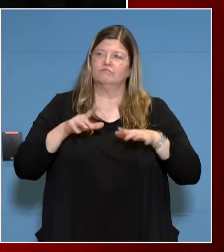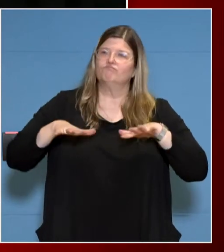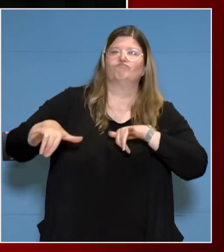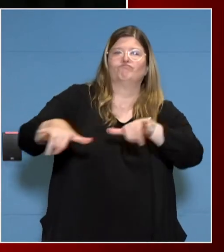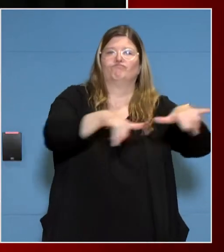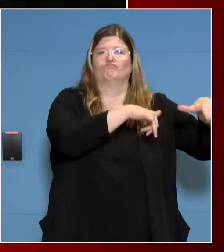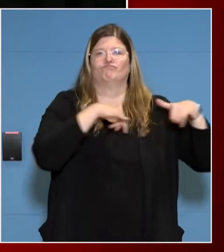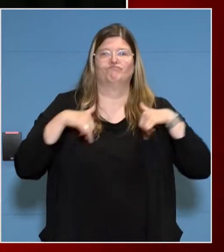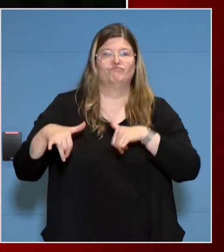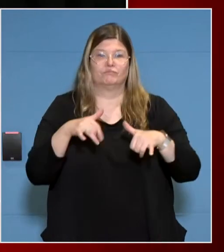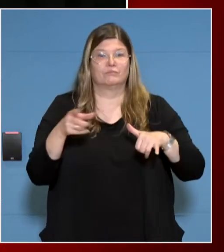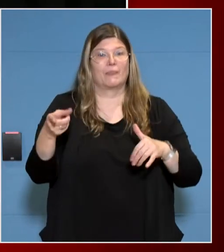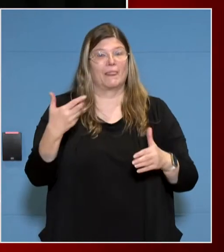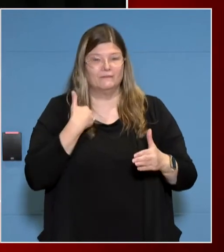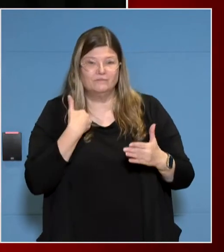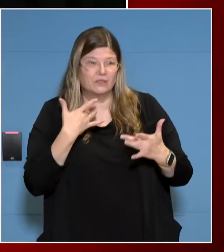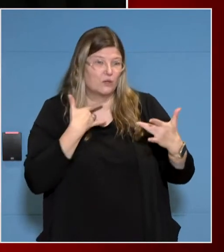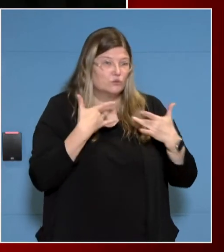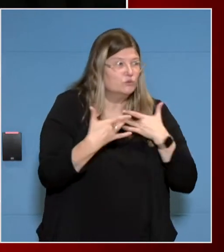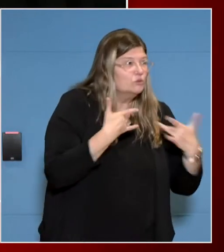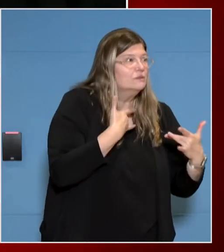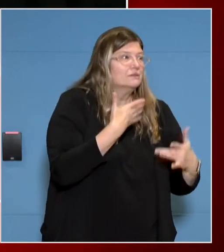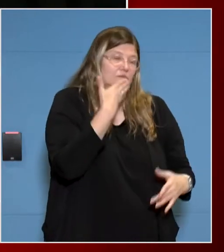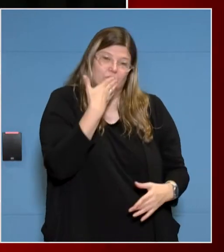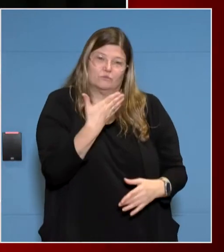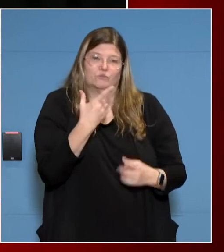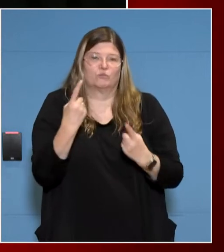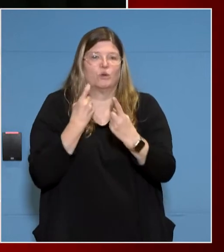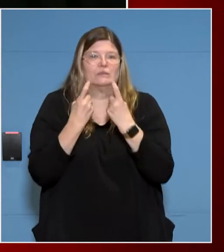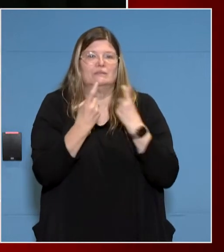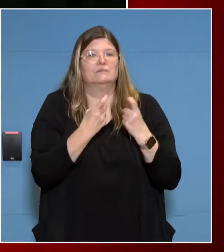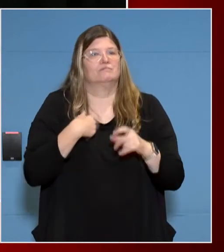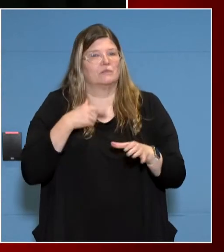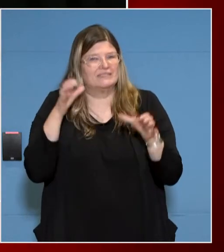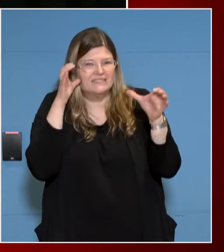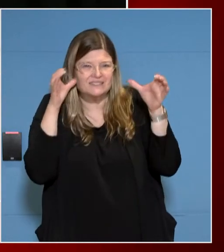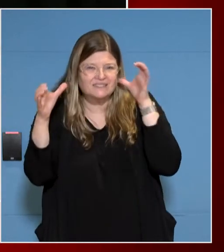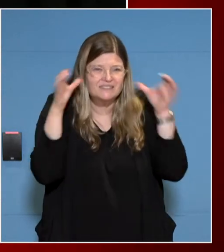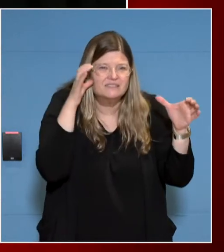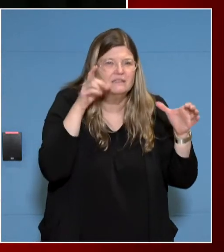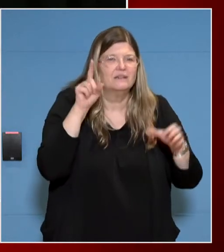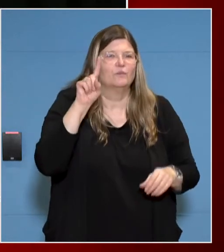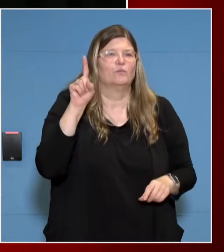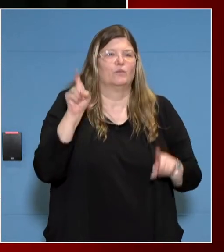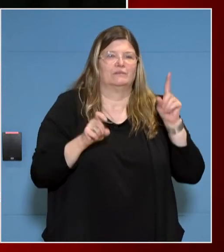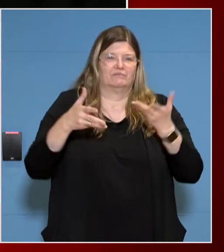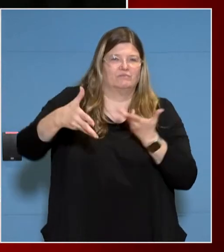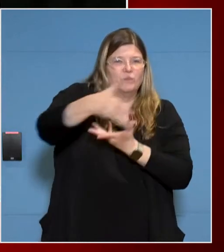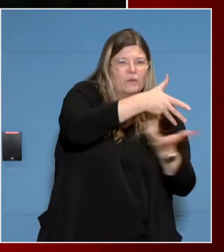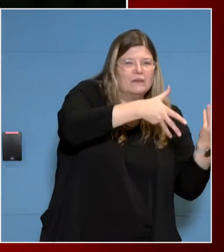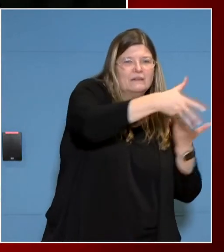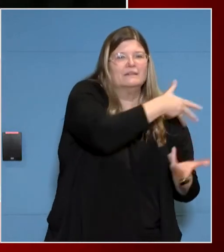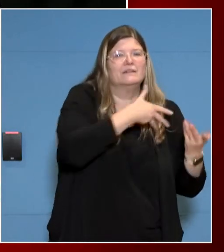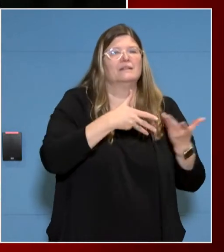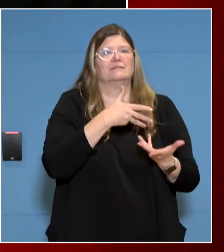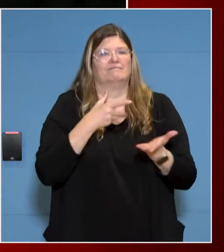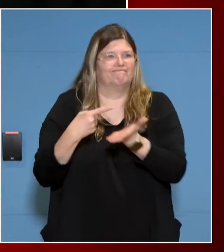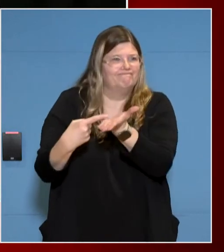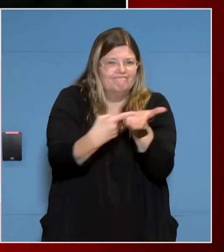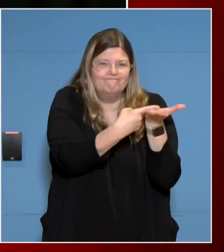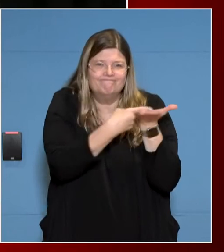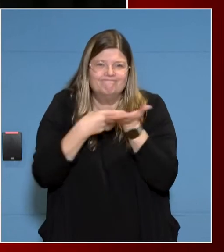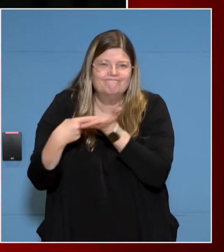and concerns. And I hear those questions just in my social circle and circle of family and